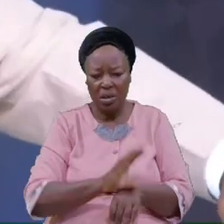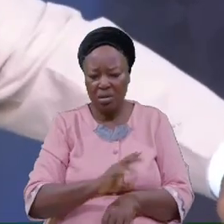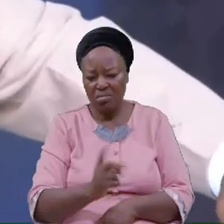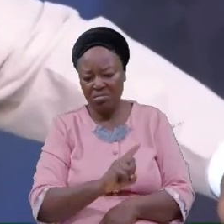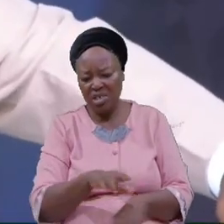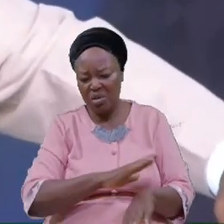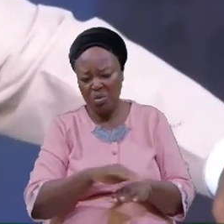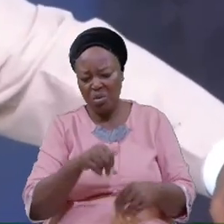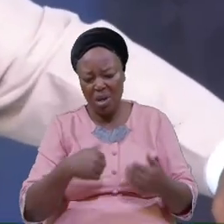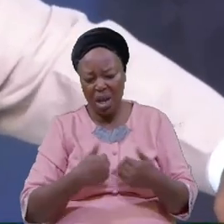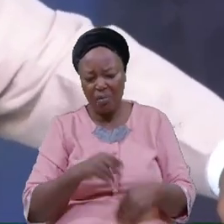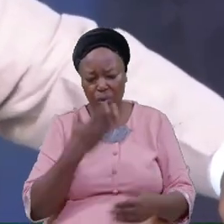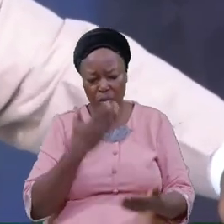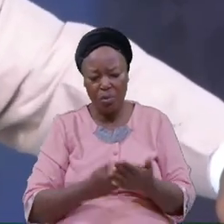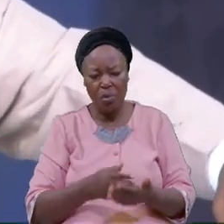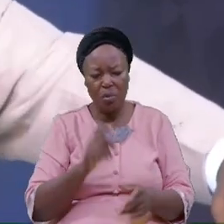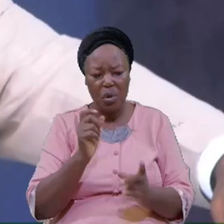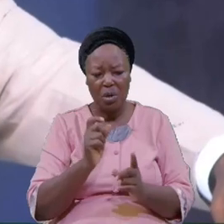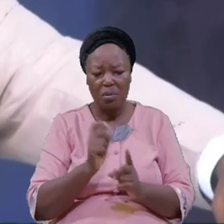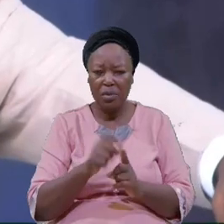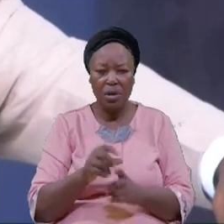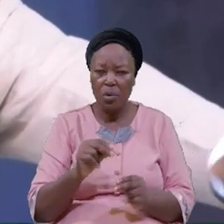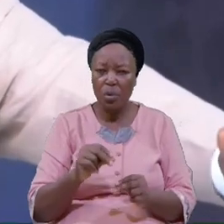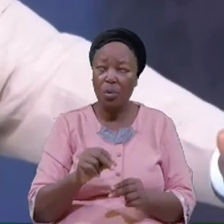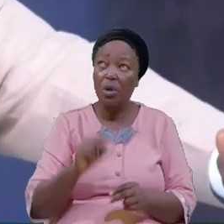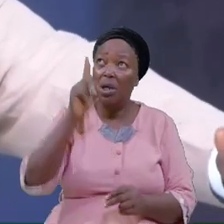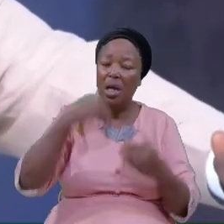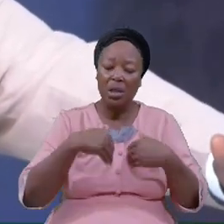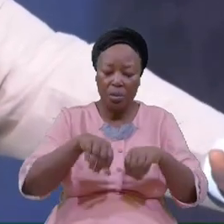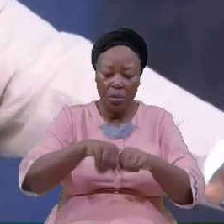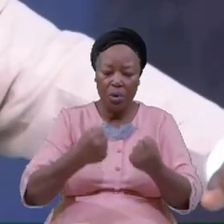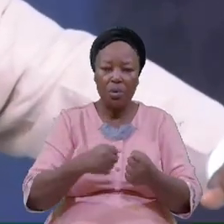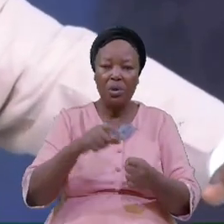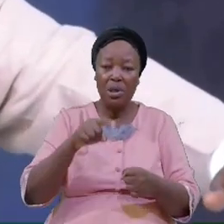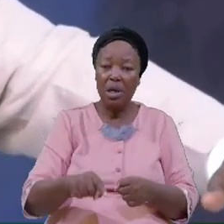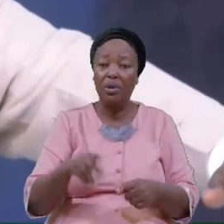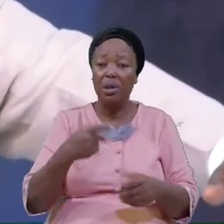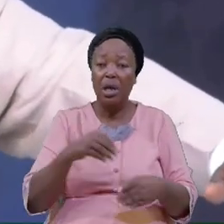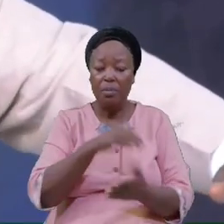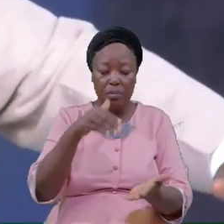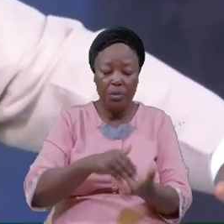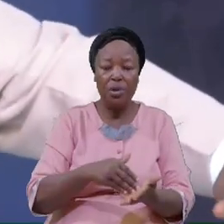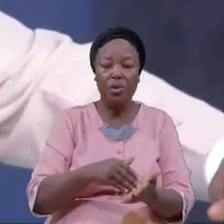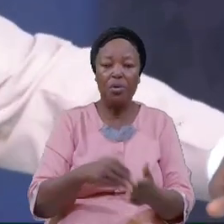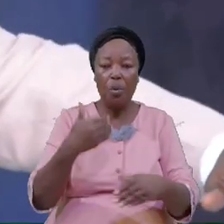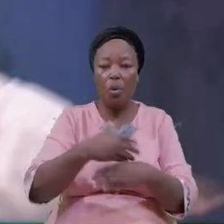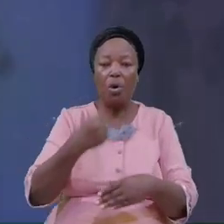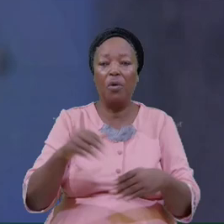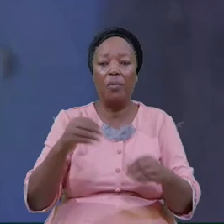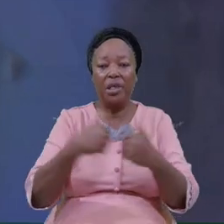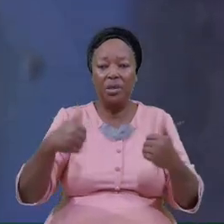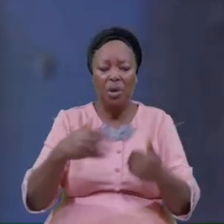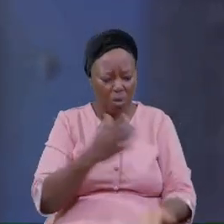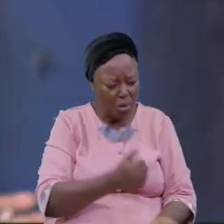non. broken down the middle wall of partition. Help them if they need help. Show them the way if they don't know